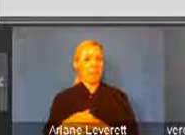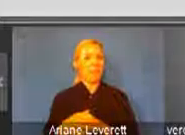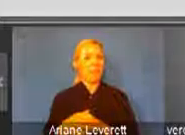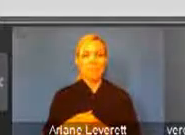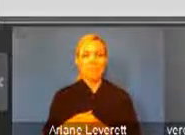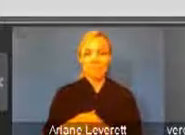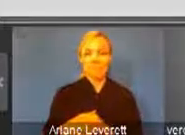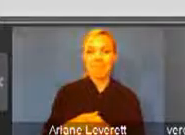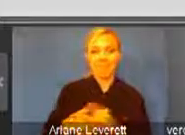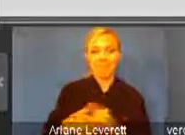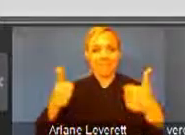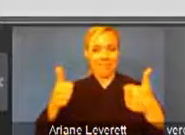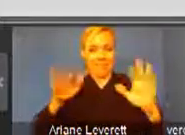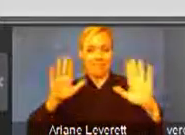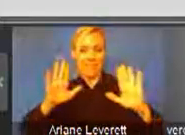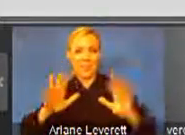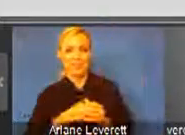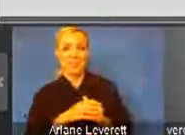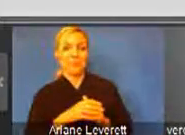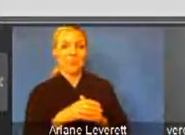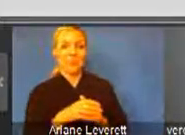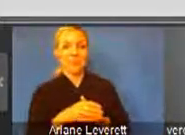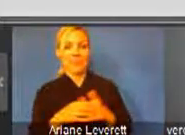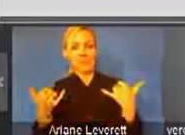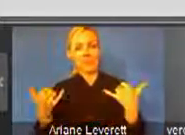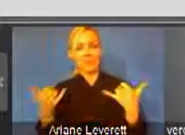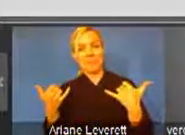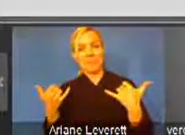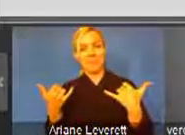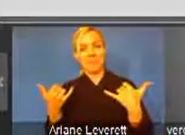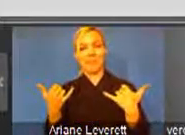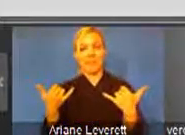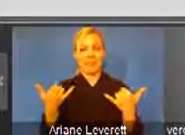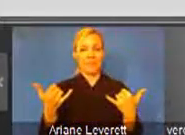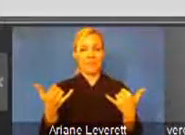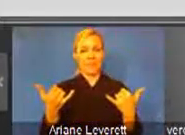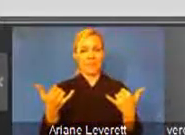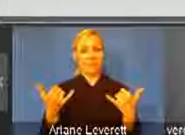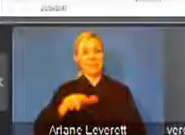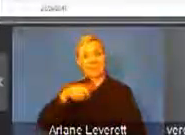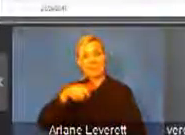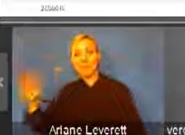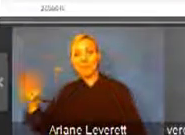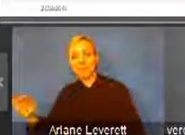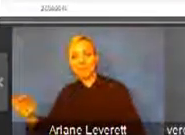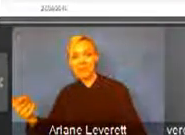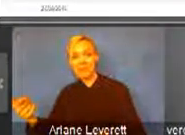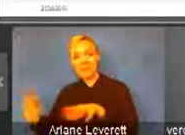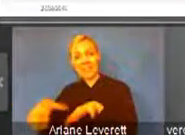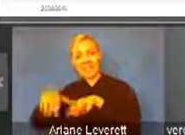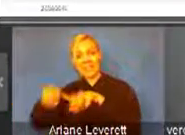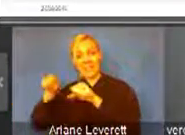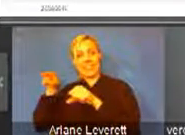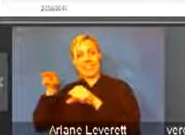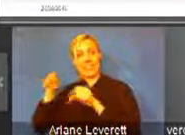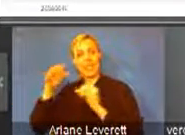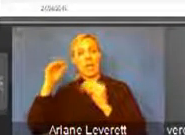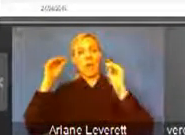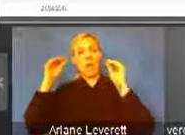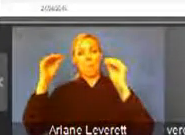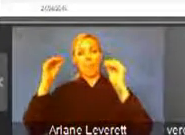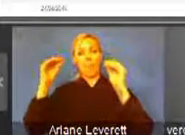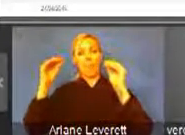I think it would be great. And now, I will pass the floor to Professor Markowetz and Klaus